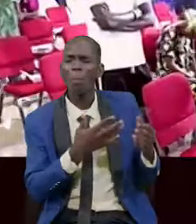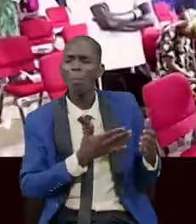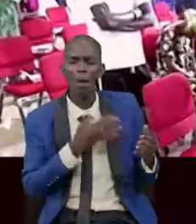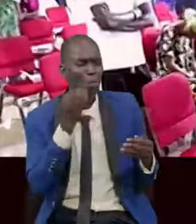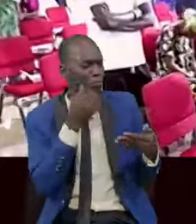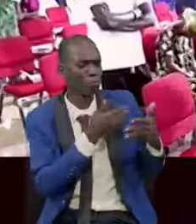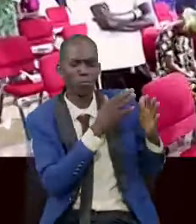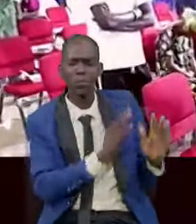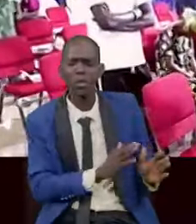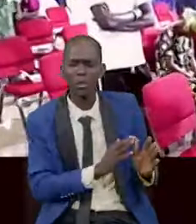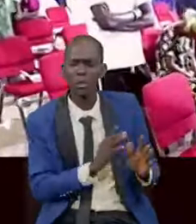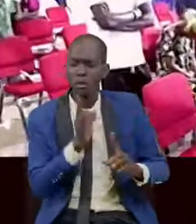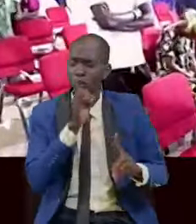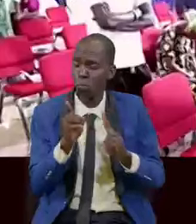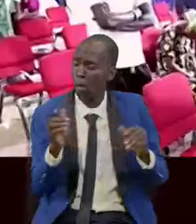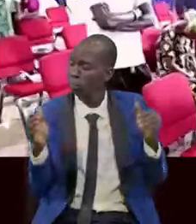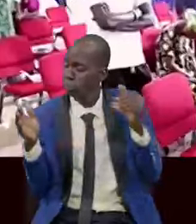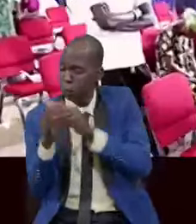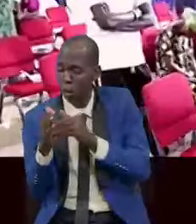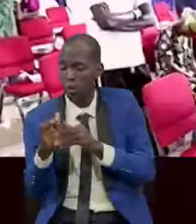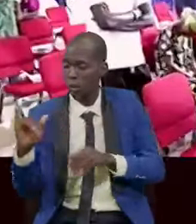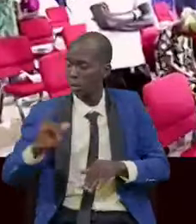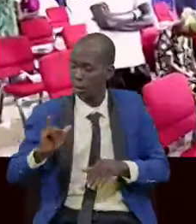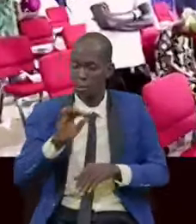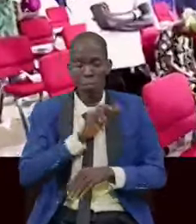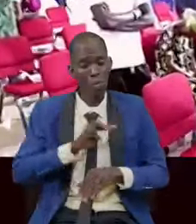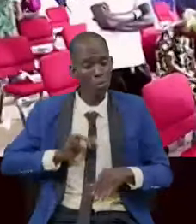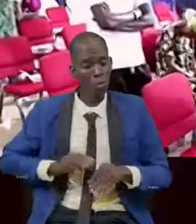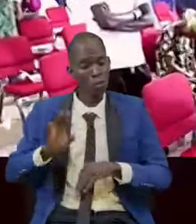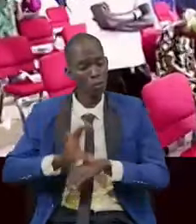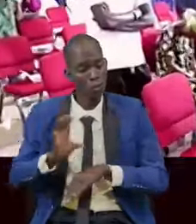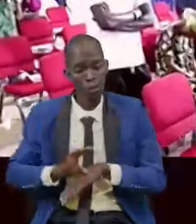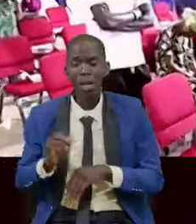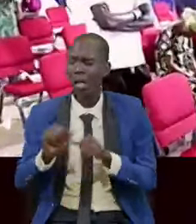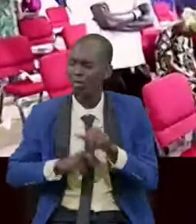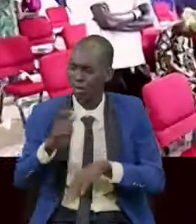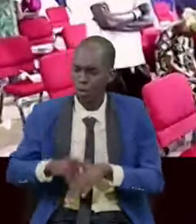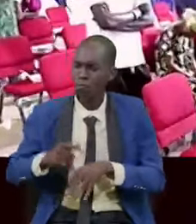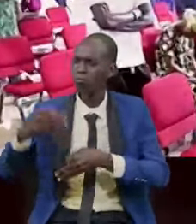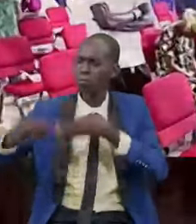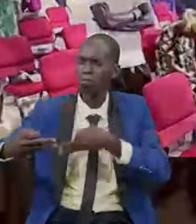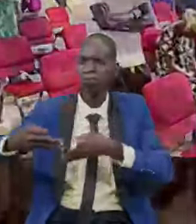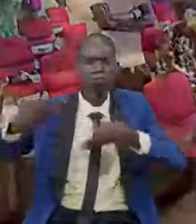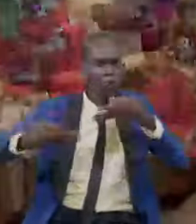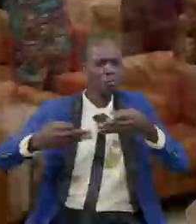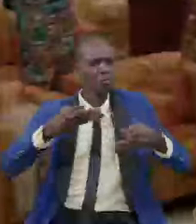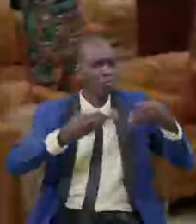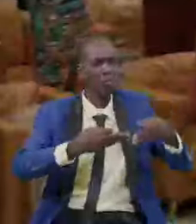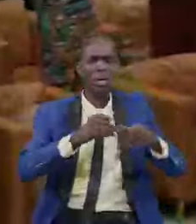against members of the church. Speaking against the members. Every time judging, judging,